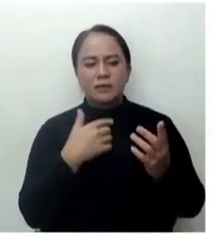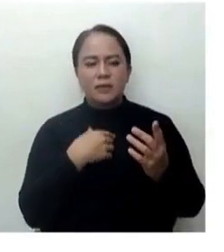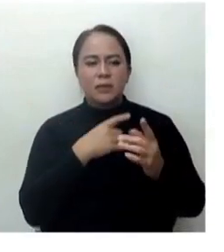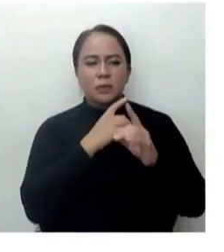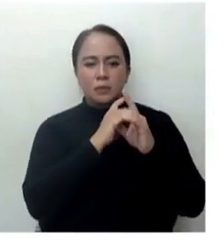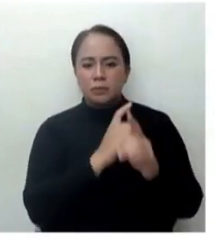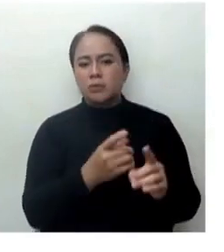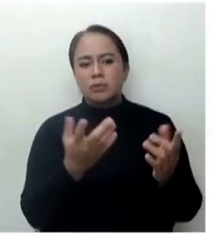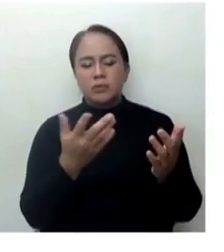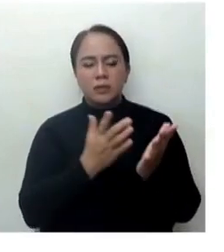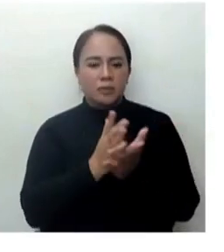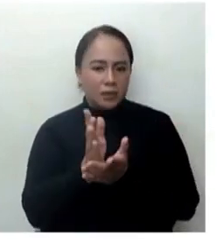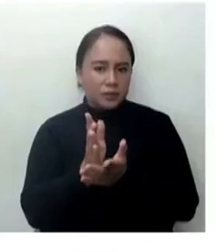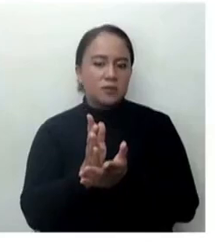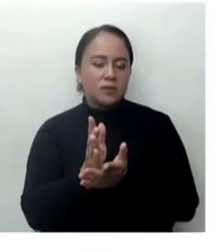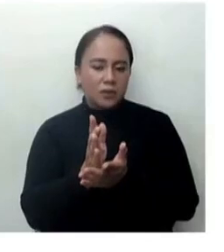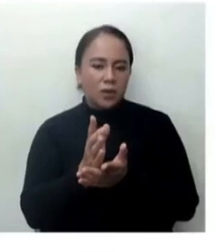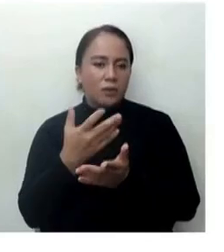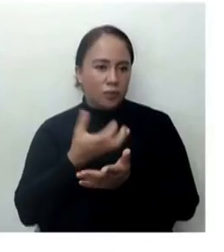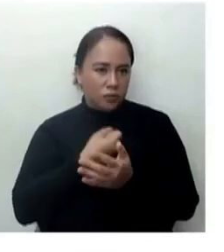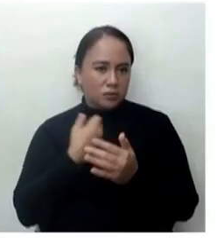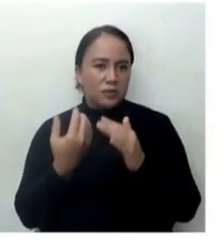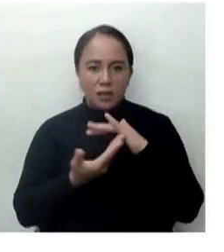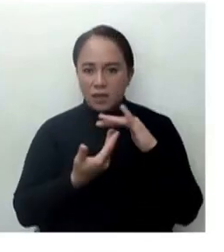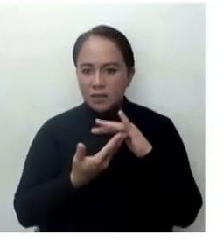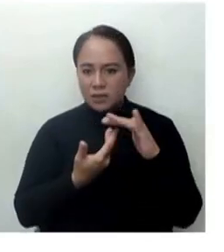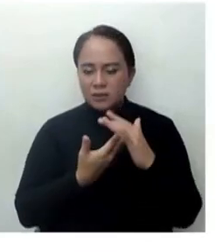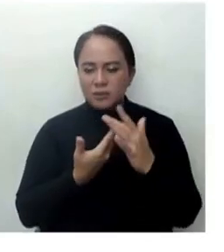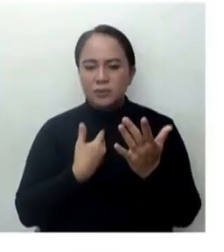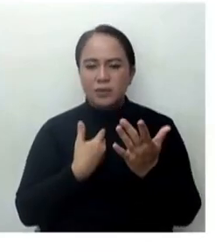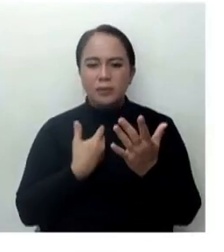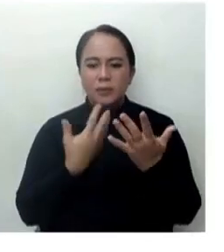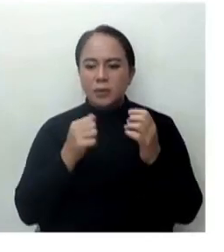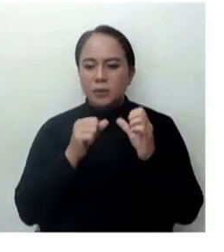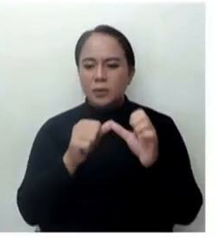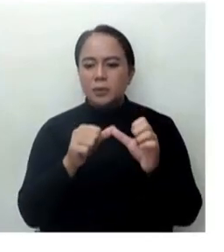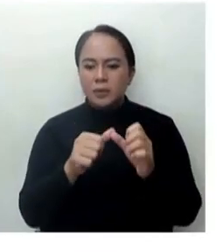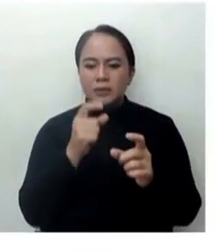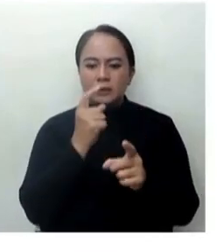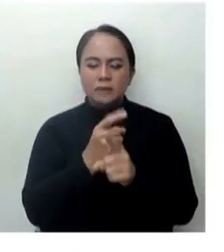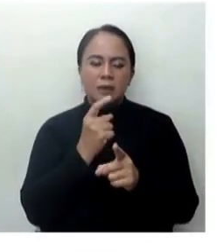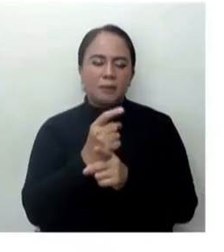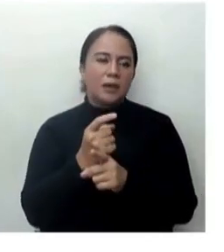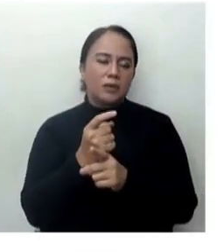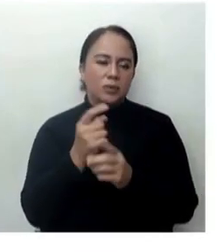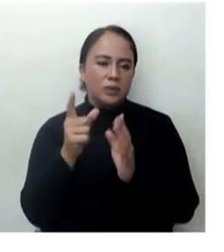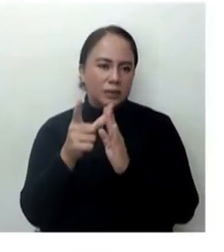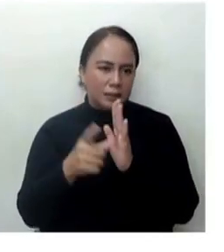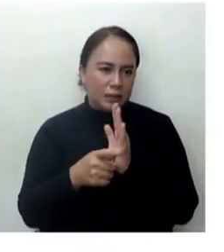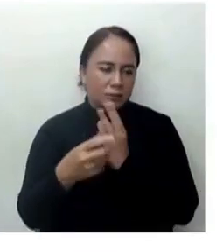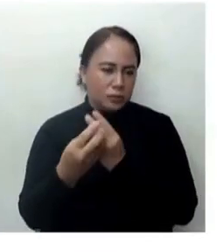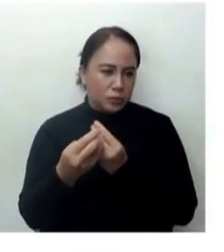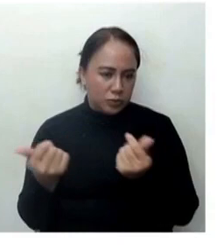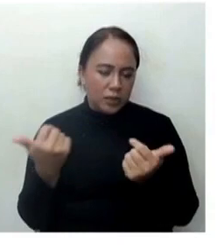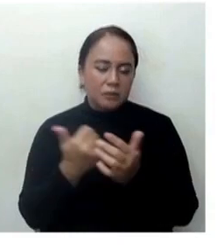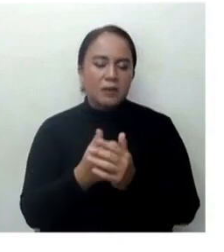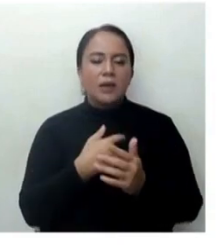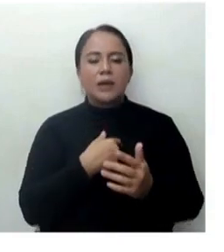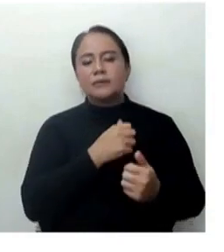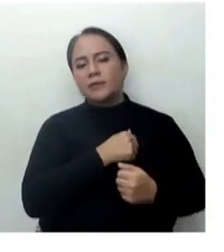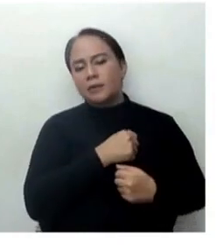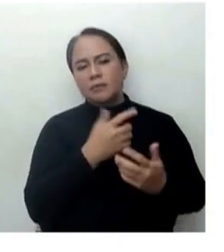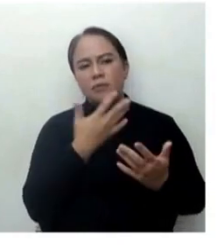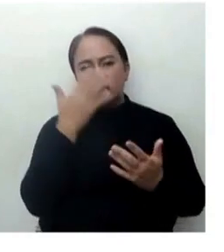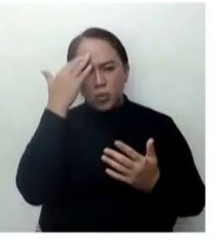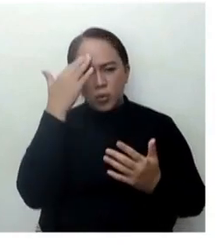the rights of our client, and we will pursue the proper legal remedies as well. But the armed forces of the Philippines should have known better